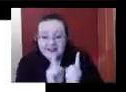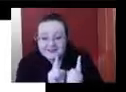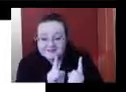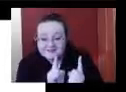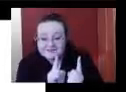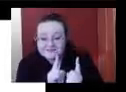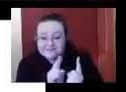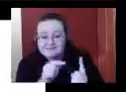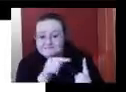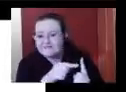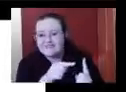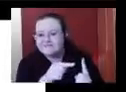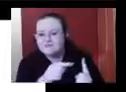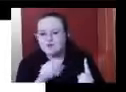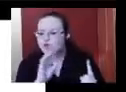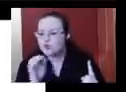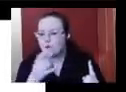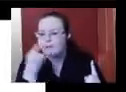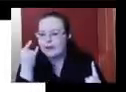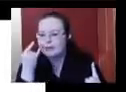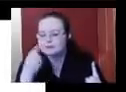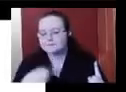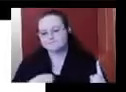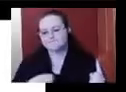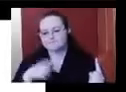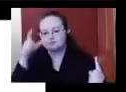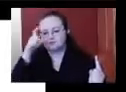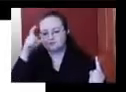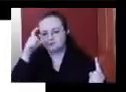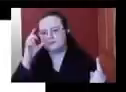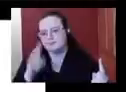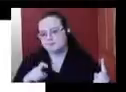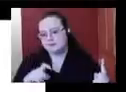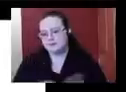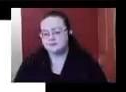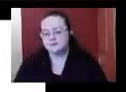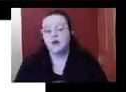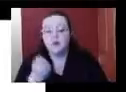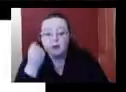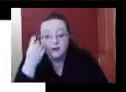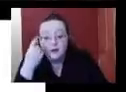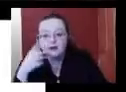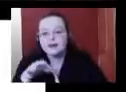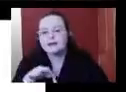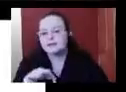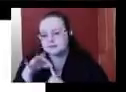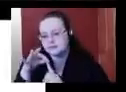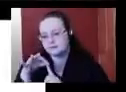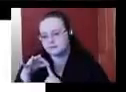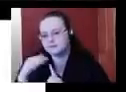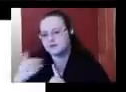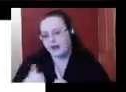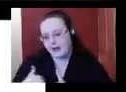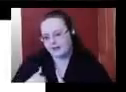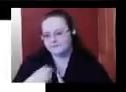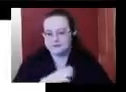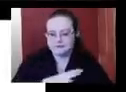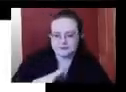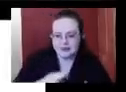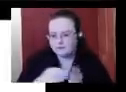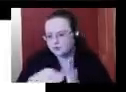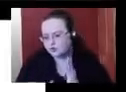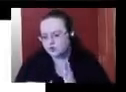someone unmasked. As always, reasonable exceptions for medical conditions will apply for both staff and